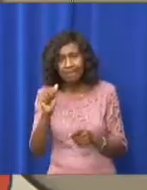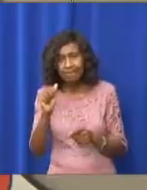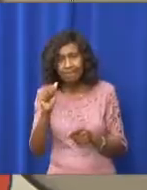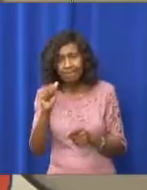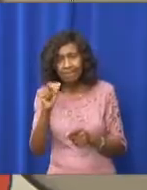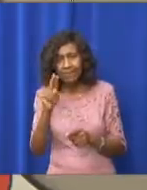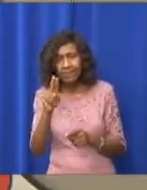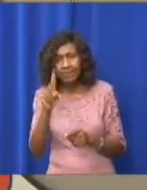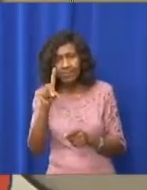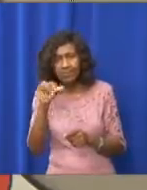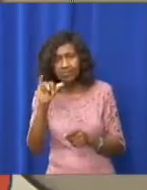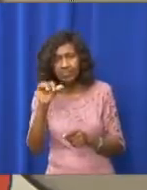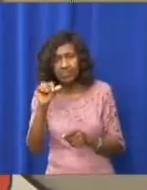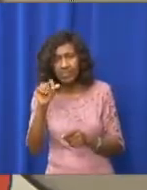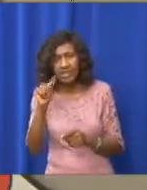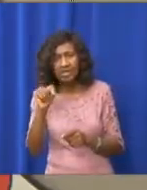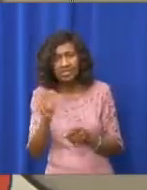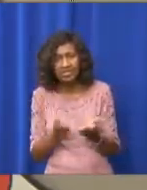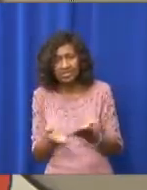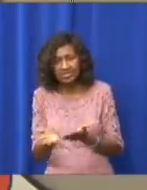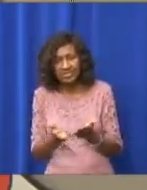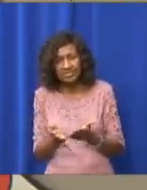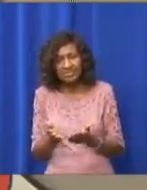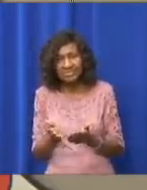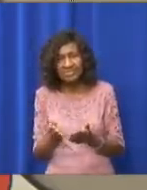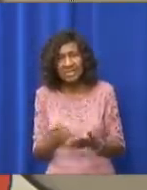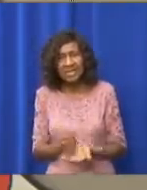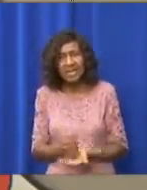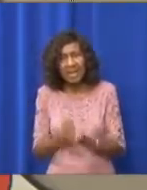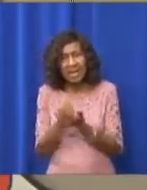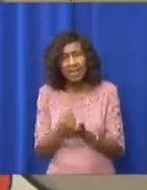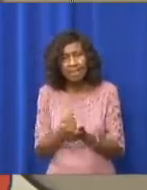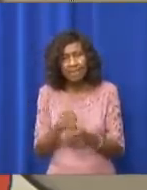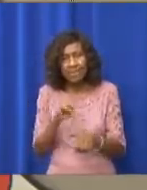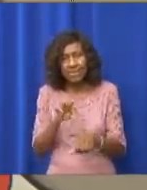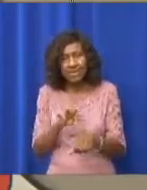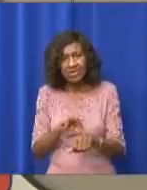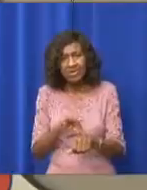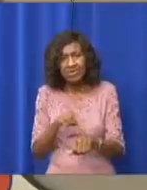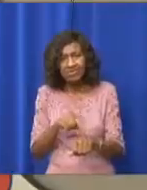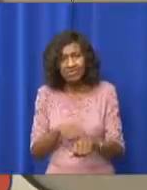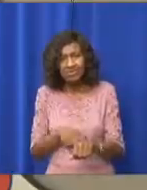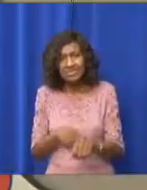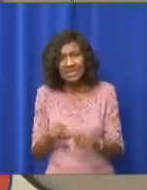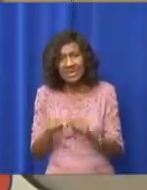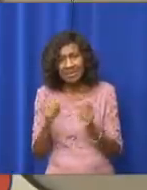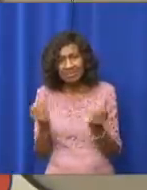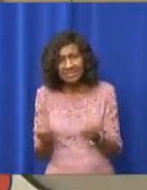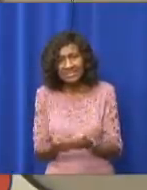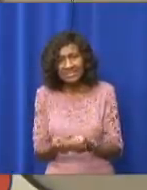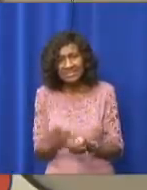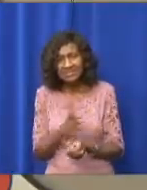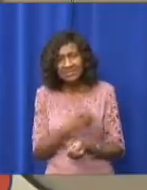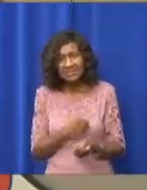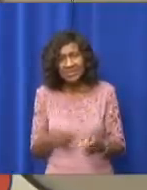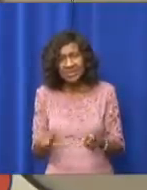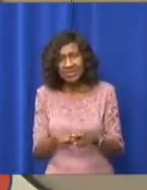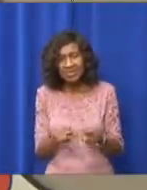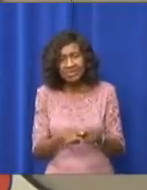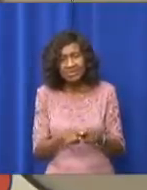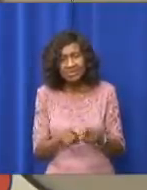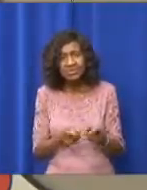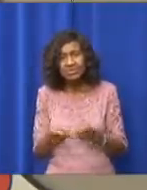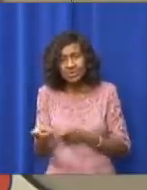soft loans programme. They've helped our curfew time team, and they've sent lots of volunteers to assist with the management of the